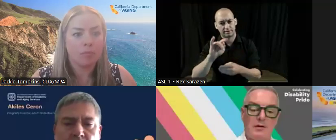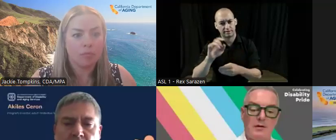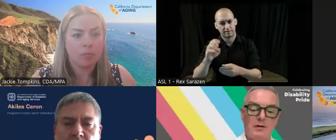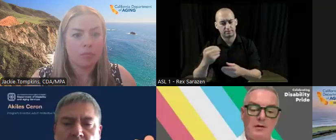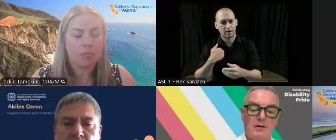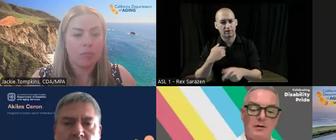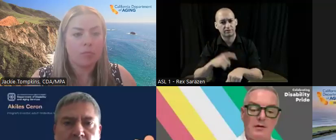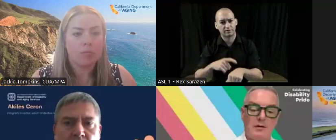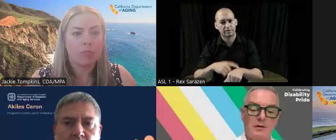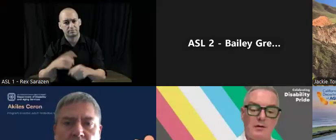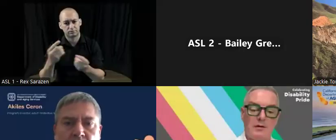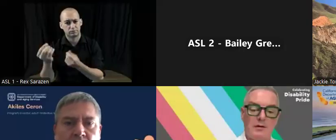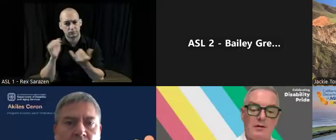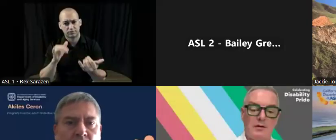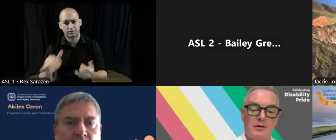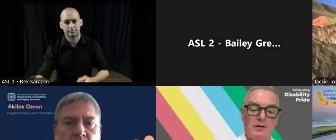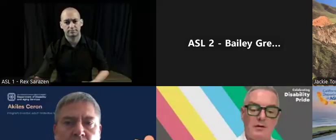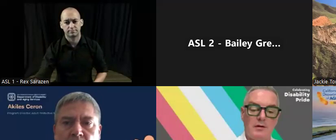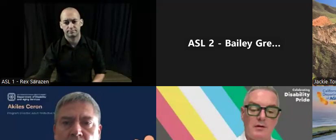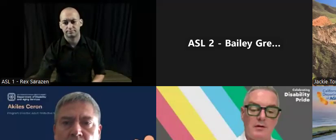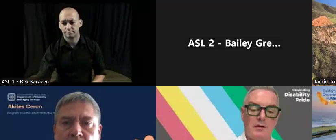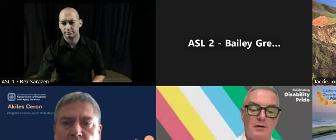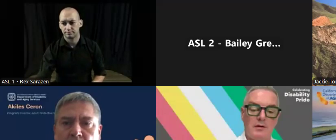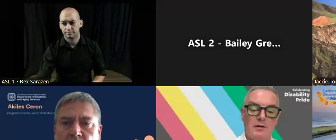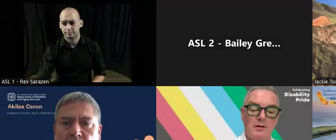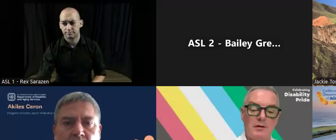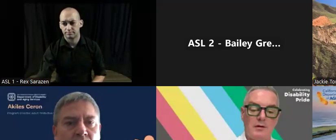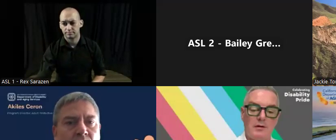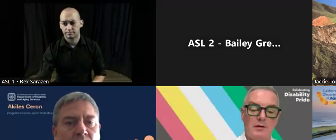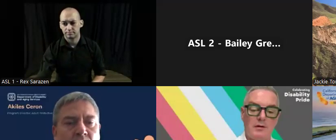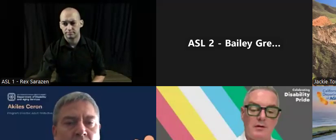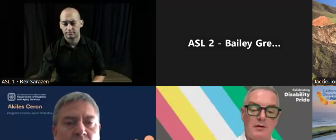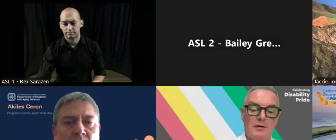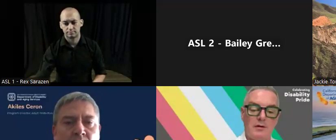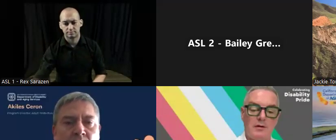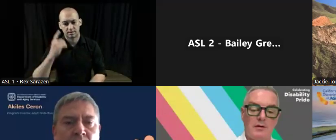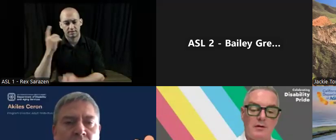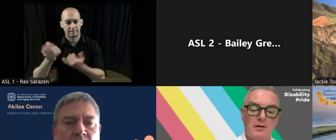so. I think now would be a nice time because our council is